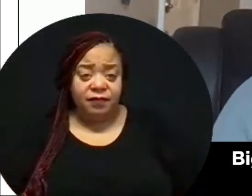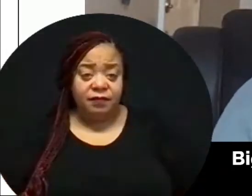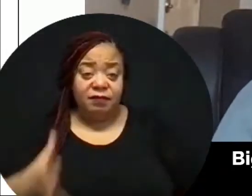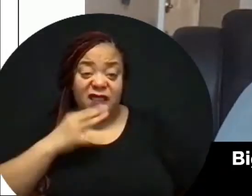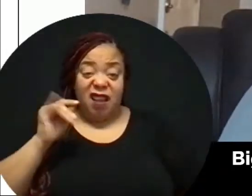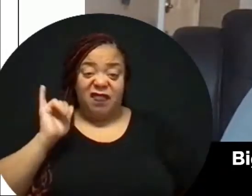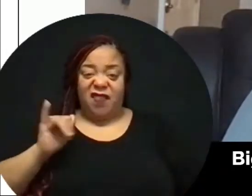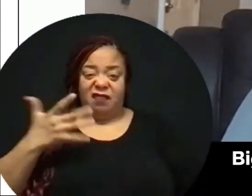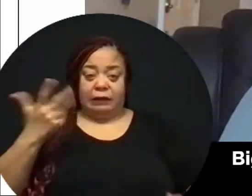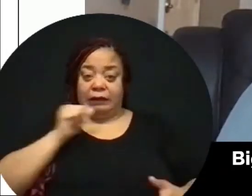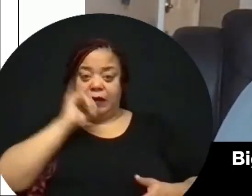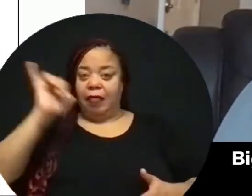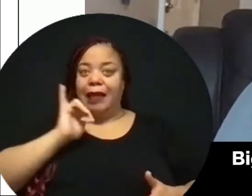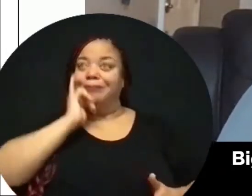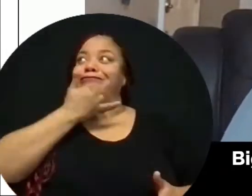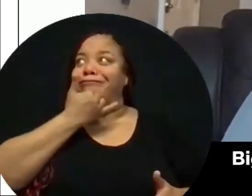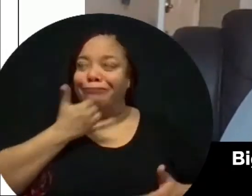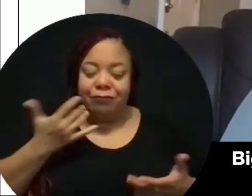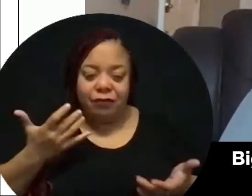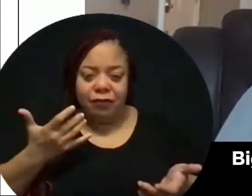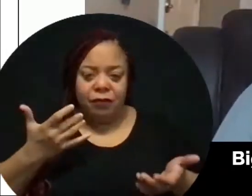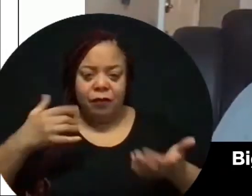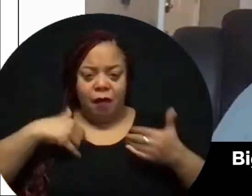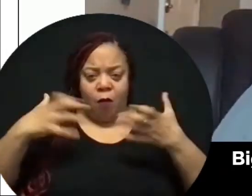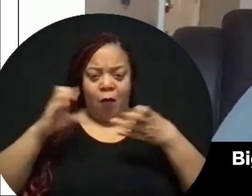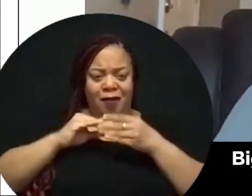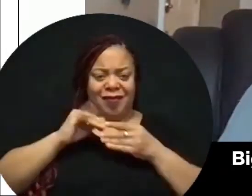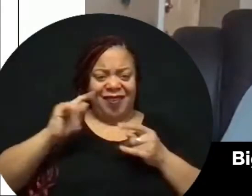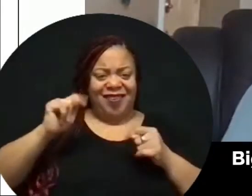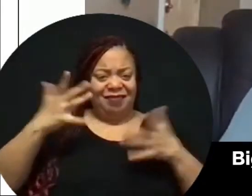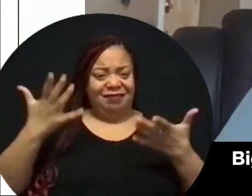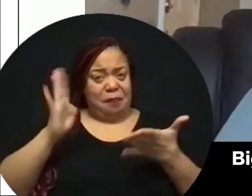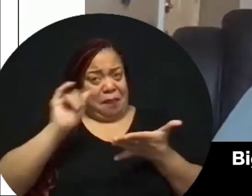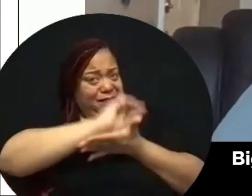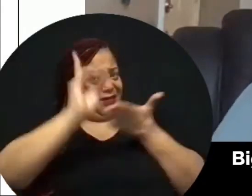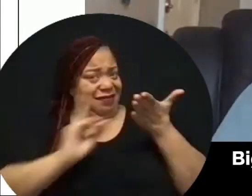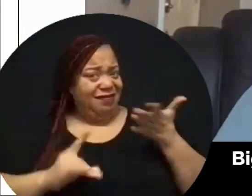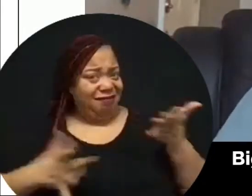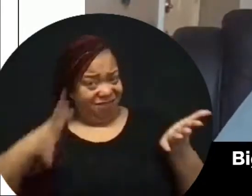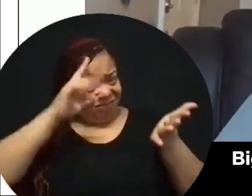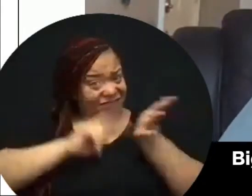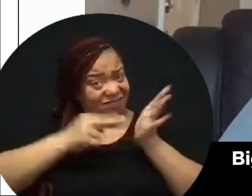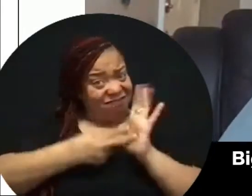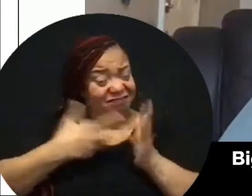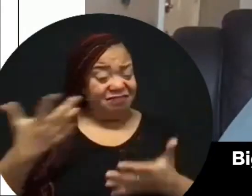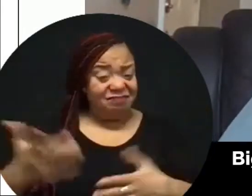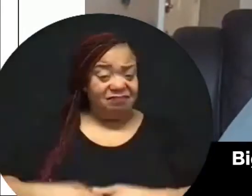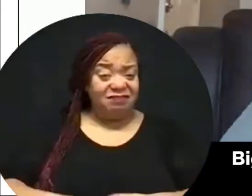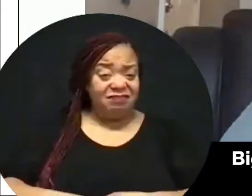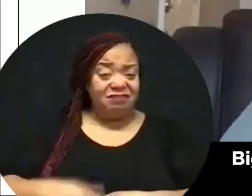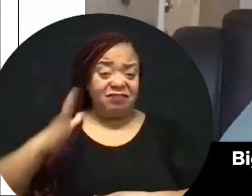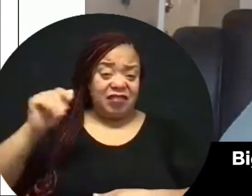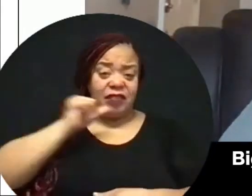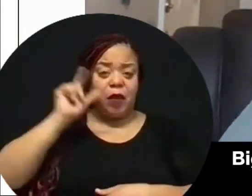as individuals, but to break our communities, you know. I guess that's all I really got to comment on off the top of my head. So,